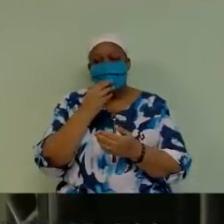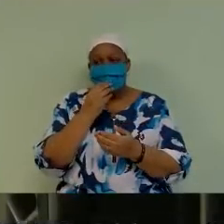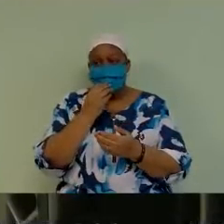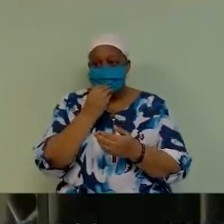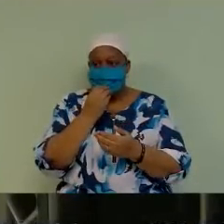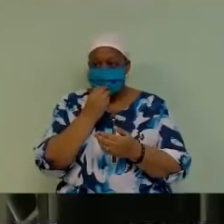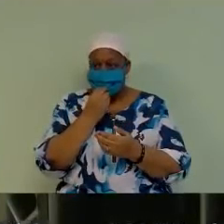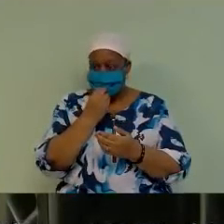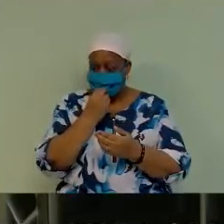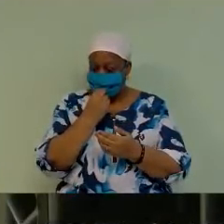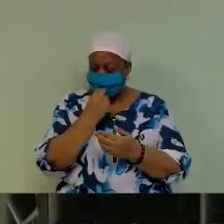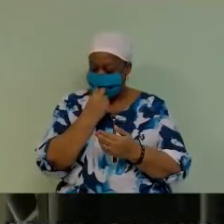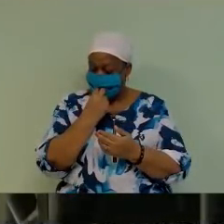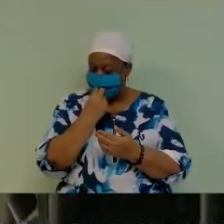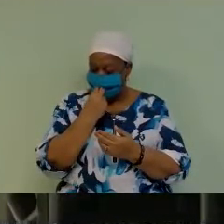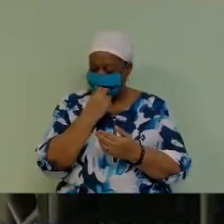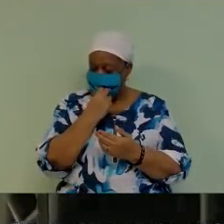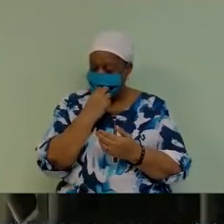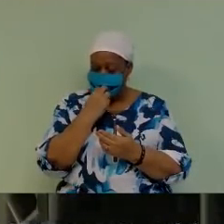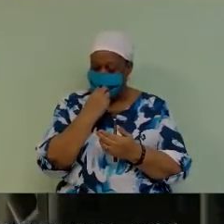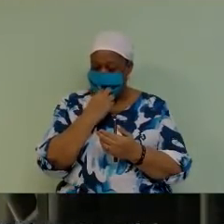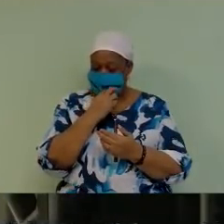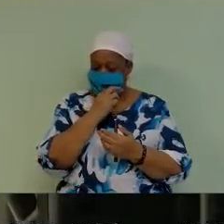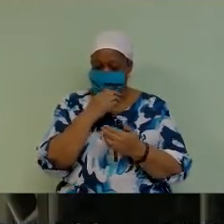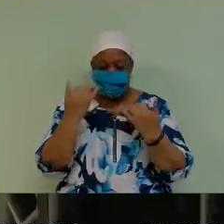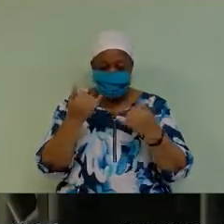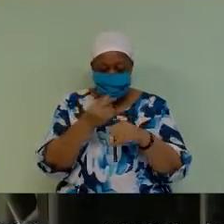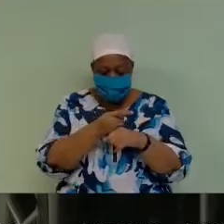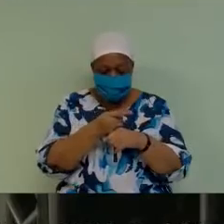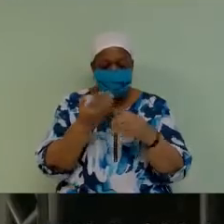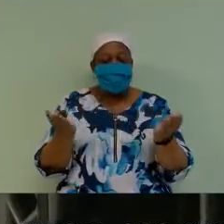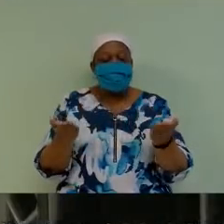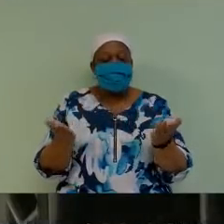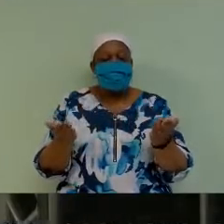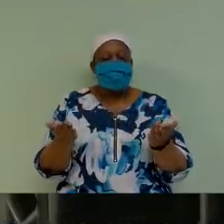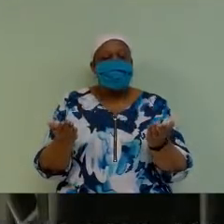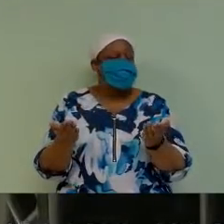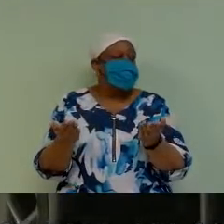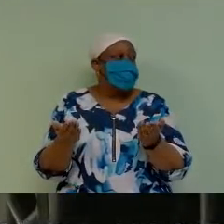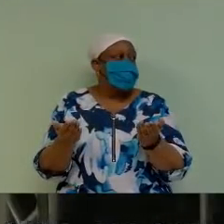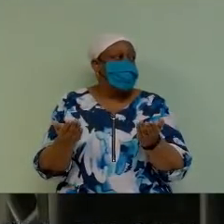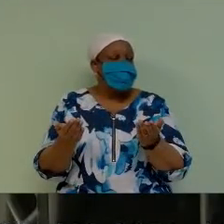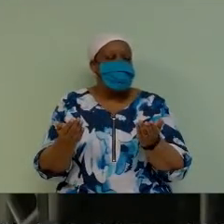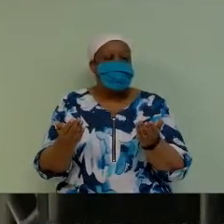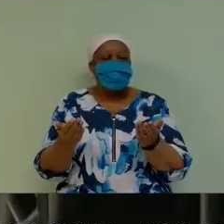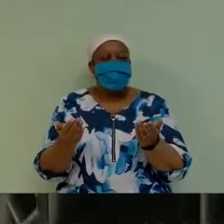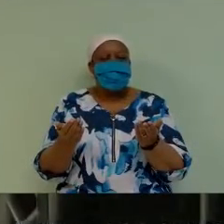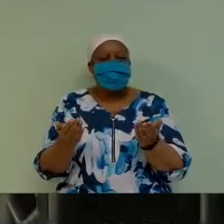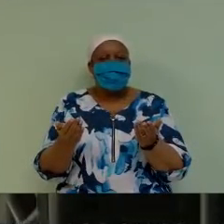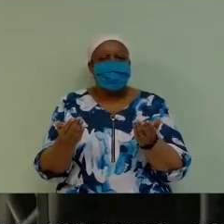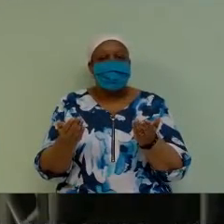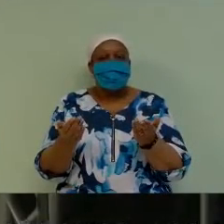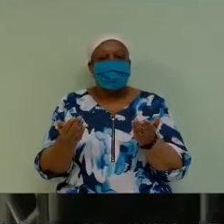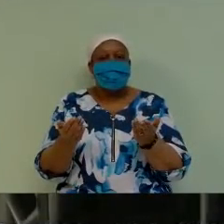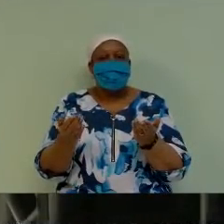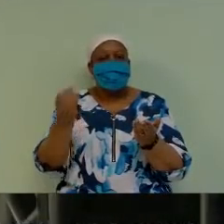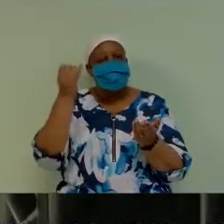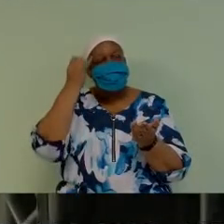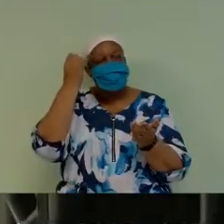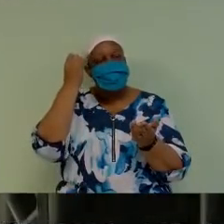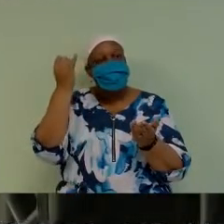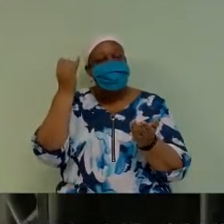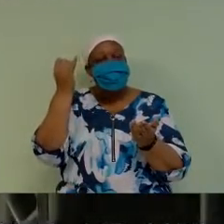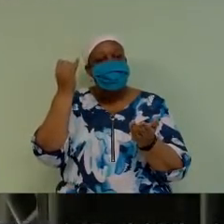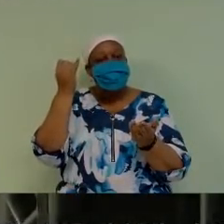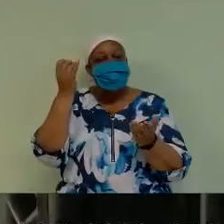me to the reason why I'm here today. The idea of making the kind of presentation